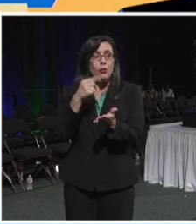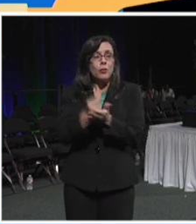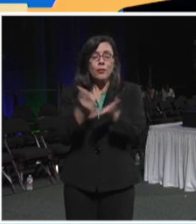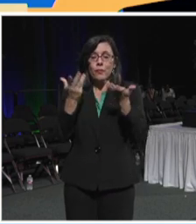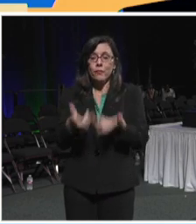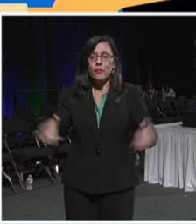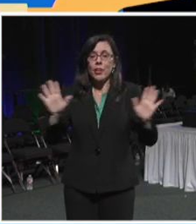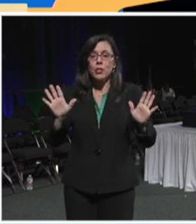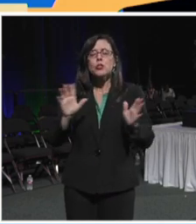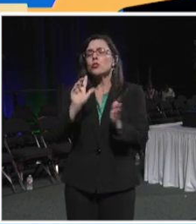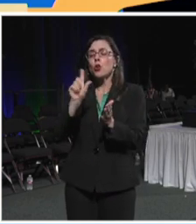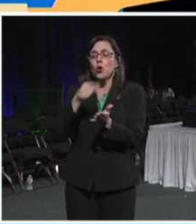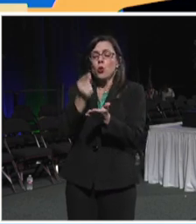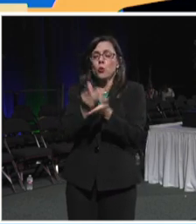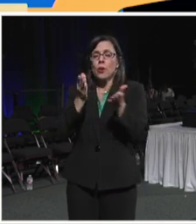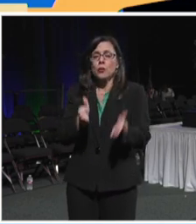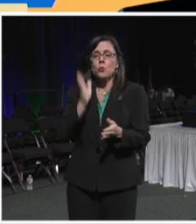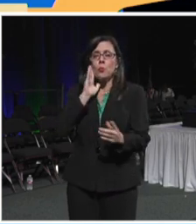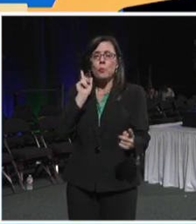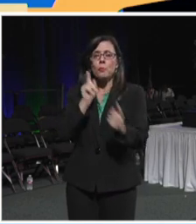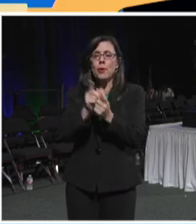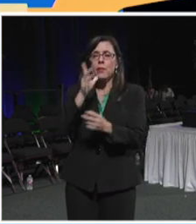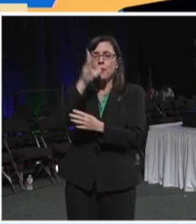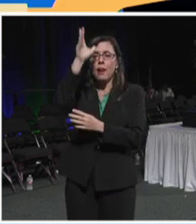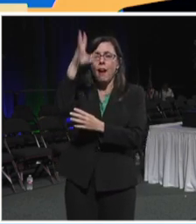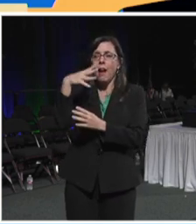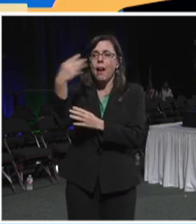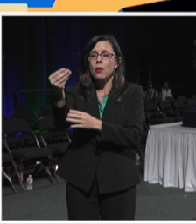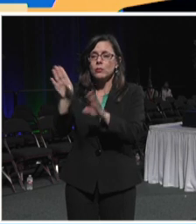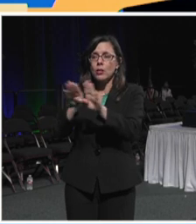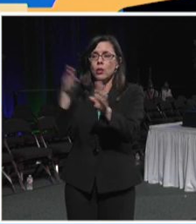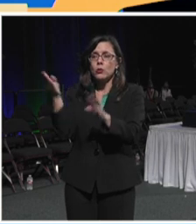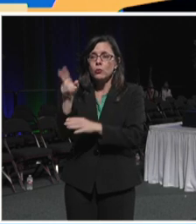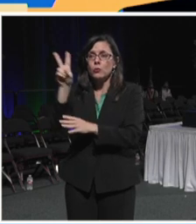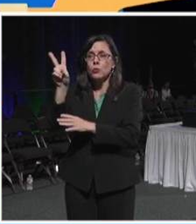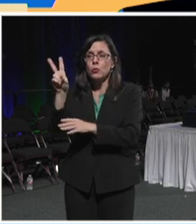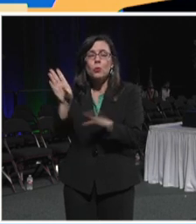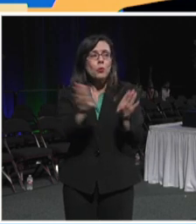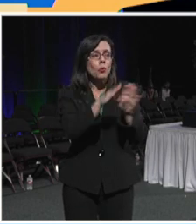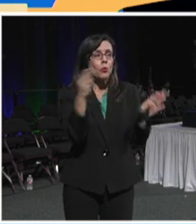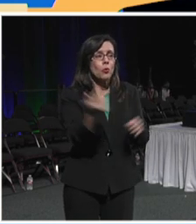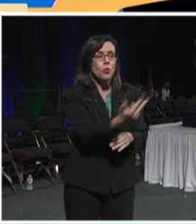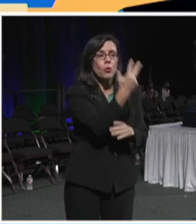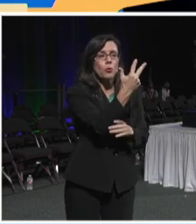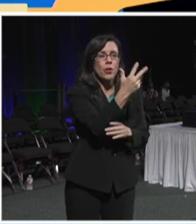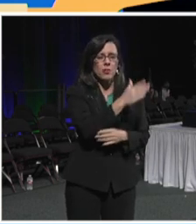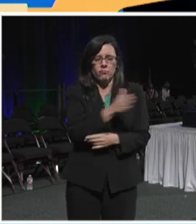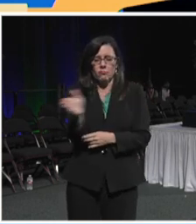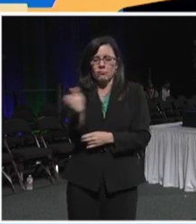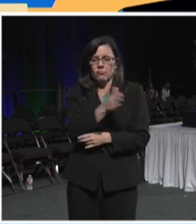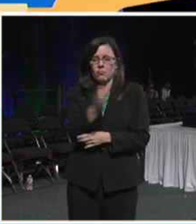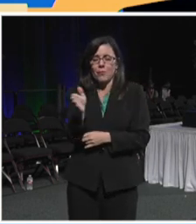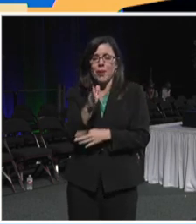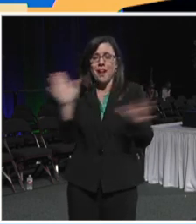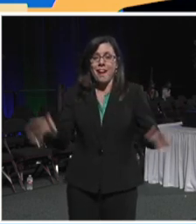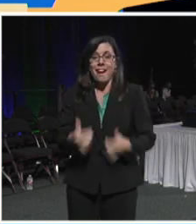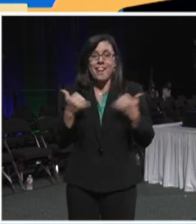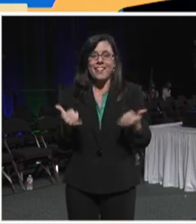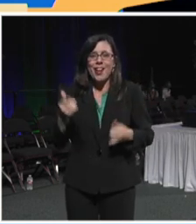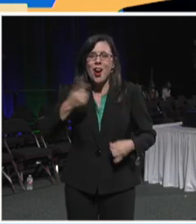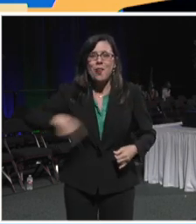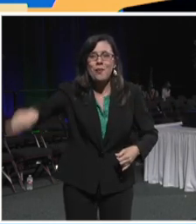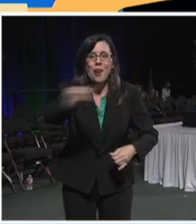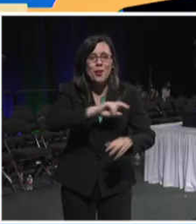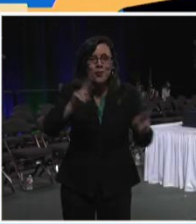ceremony, graduates will meet their parents outside of entrance 2 or 3. And now,